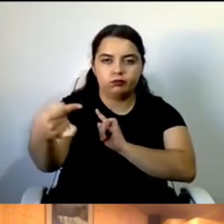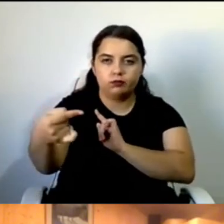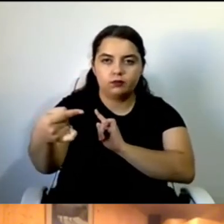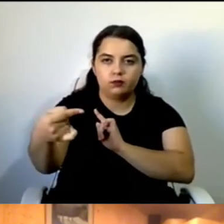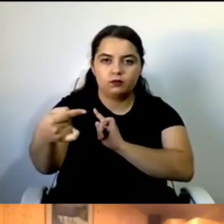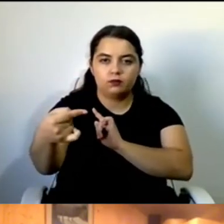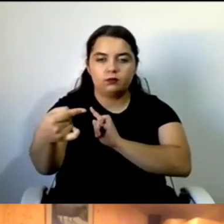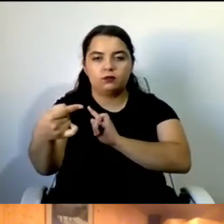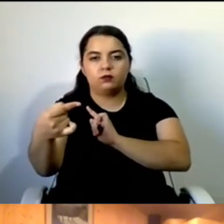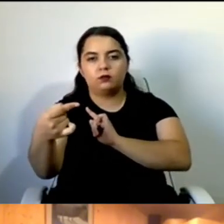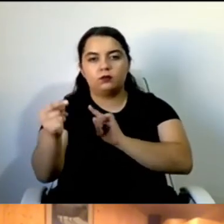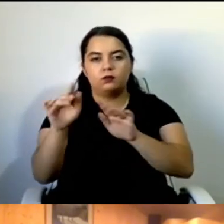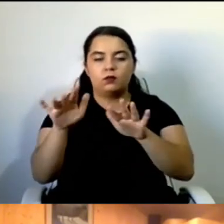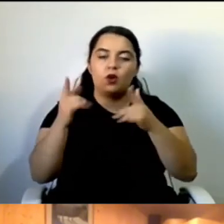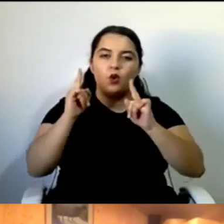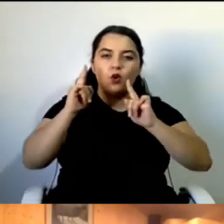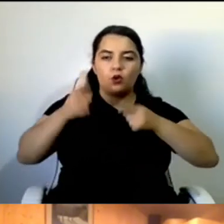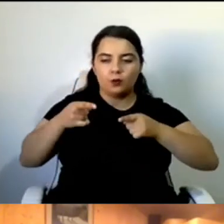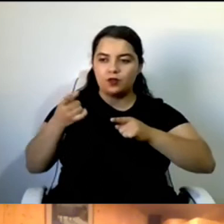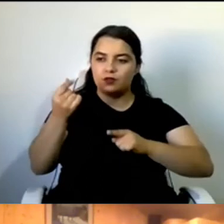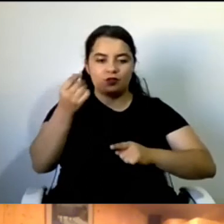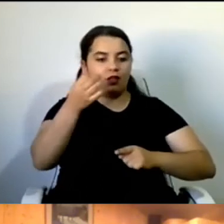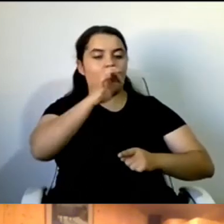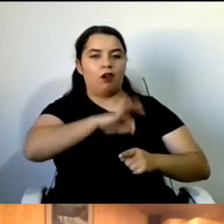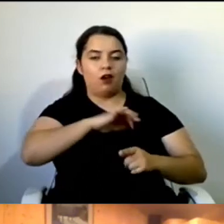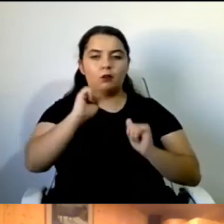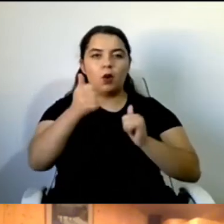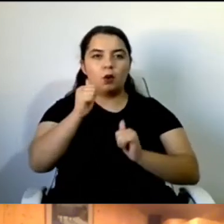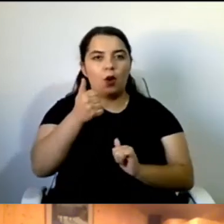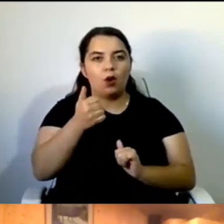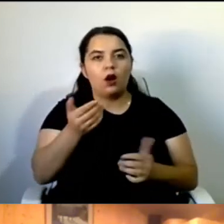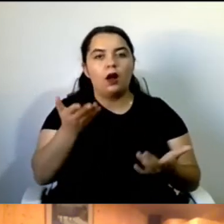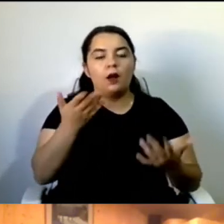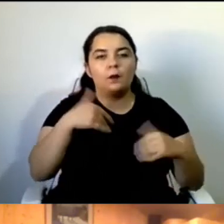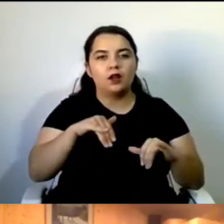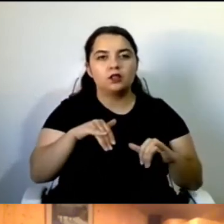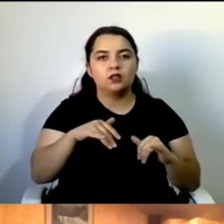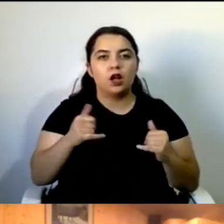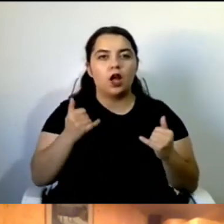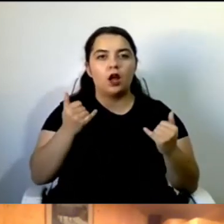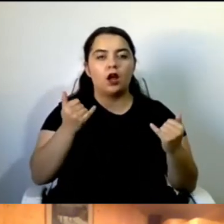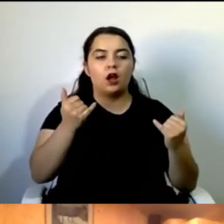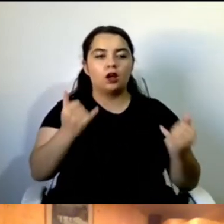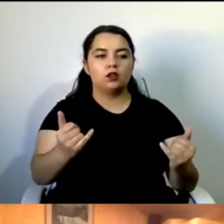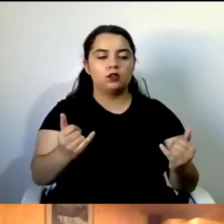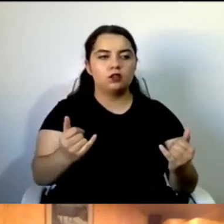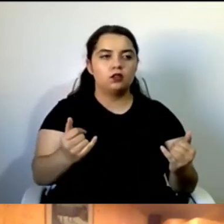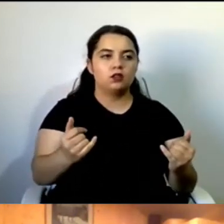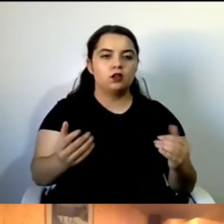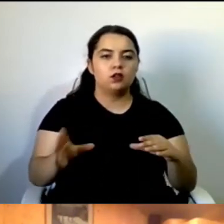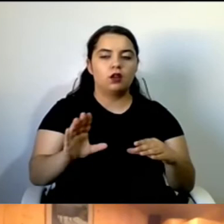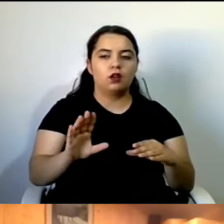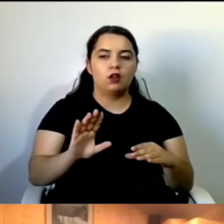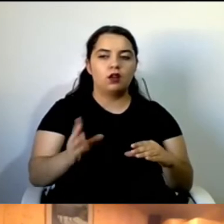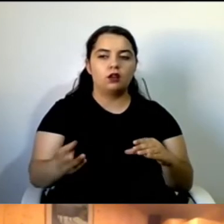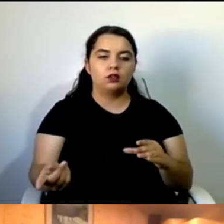then they put this idea about basic needs in, and then after that it has been cuts and cuts and cuts. And